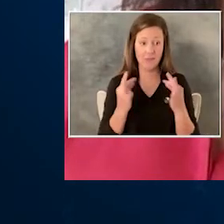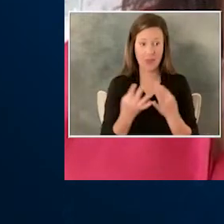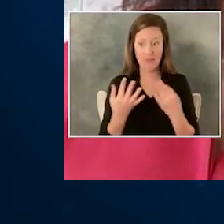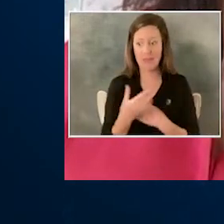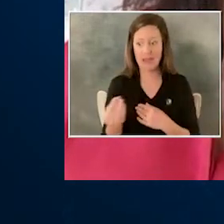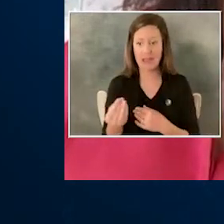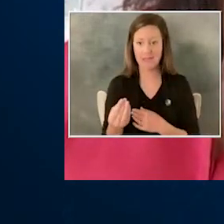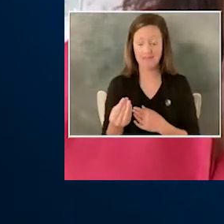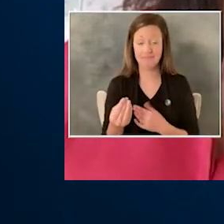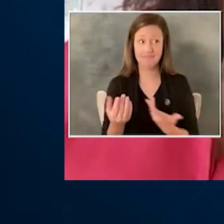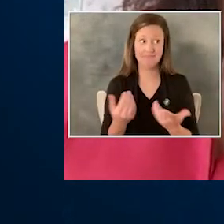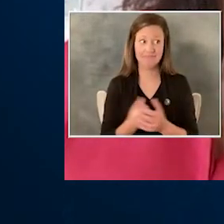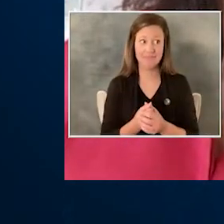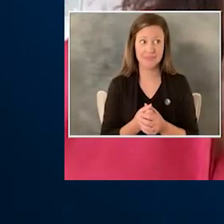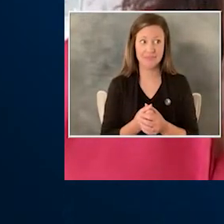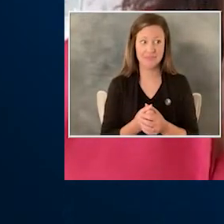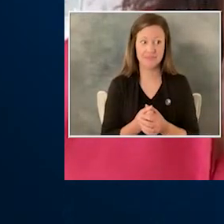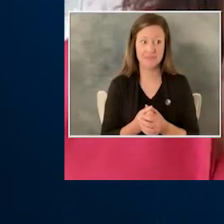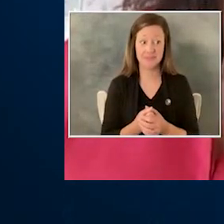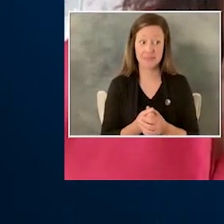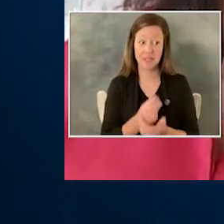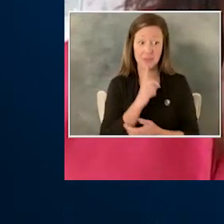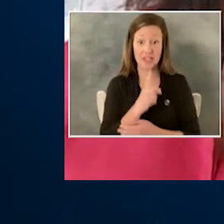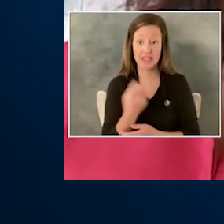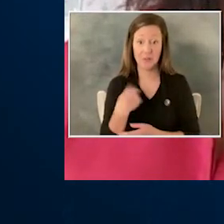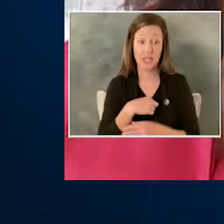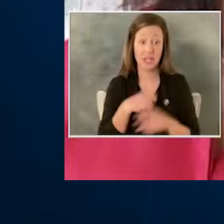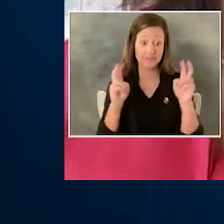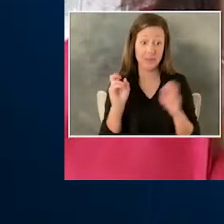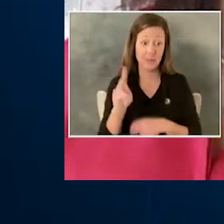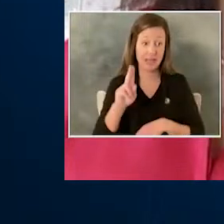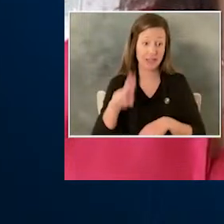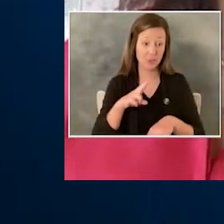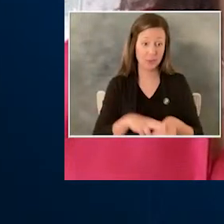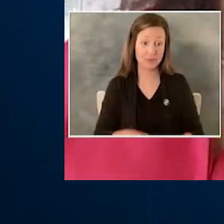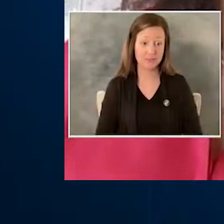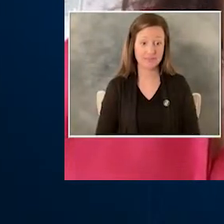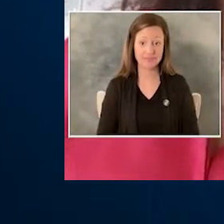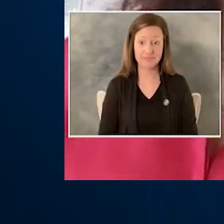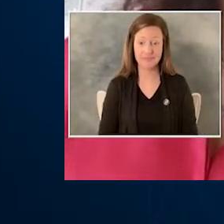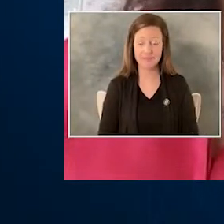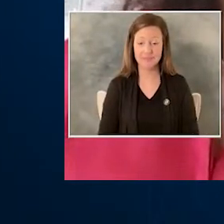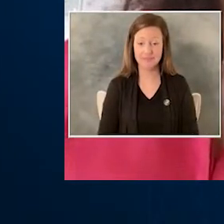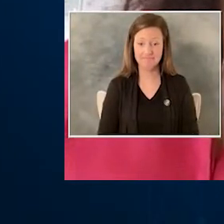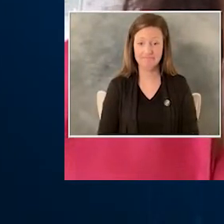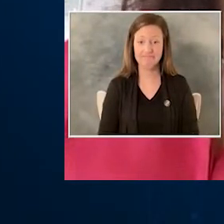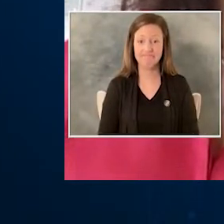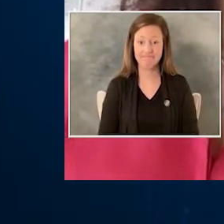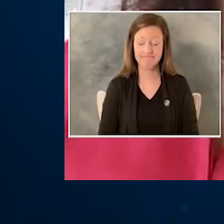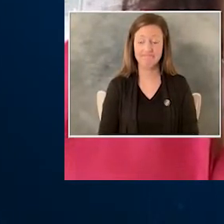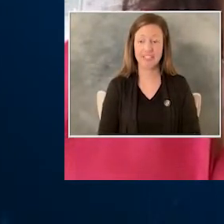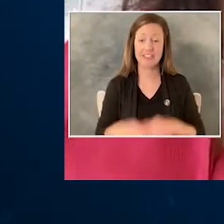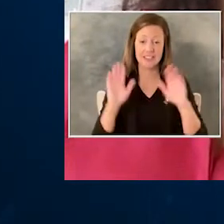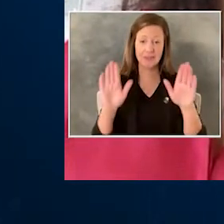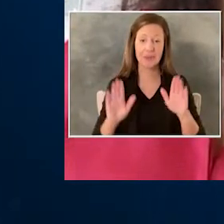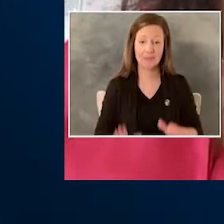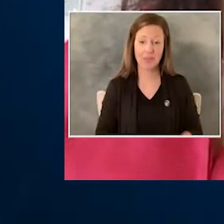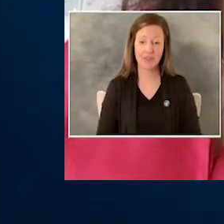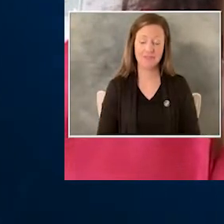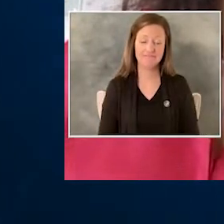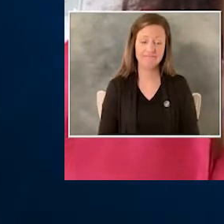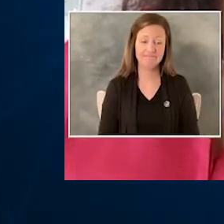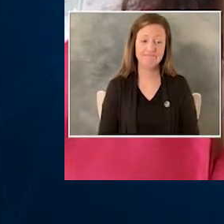I mean, we're virtually back to normal, you know. Oh my gosh. It's just, it's